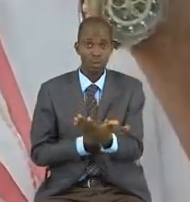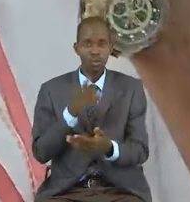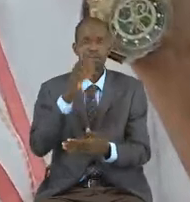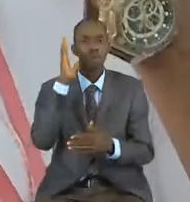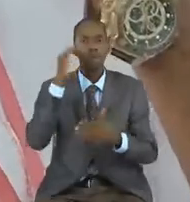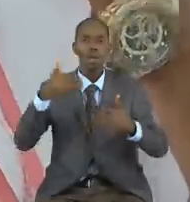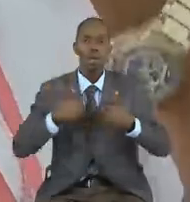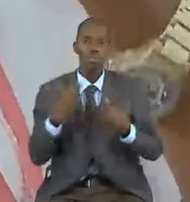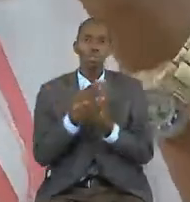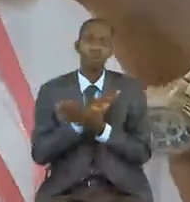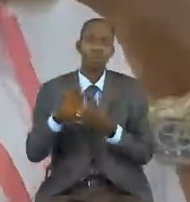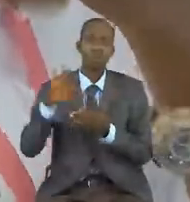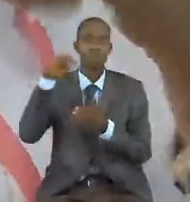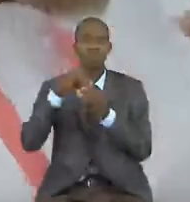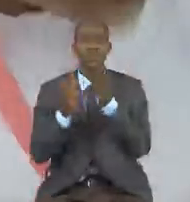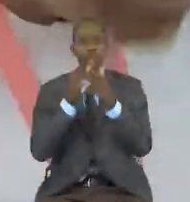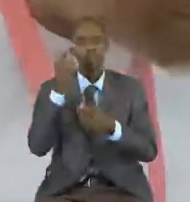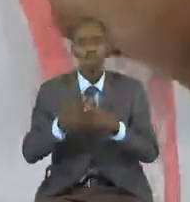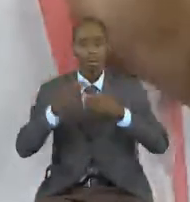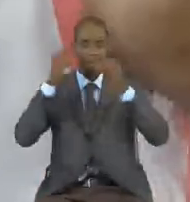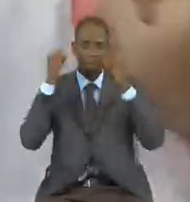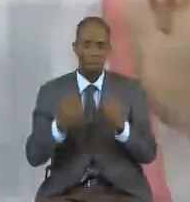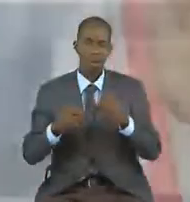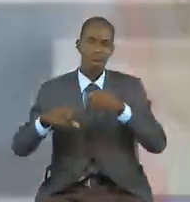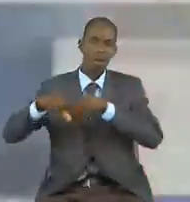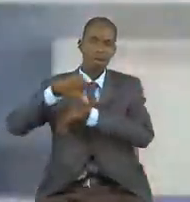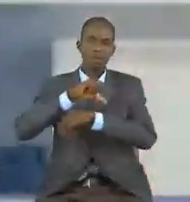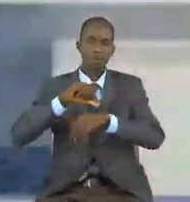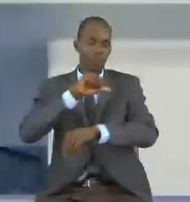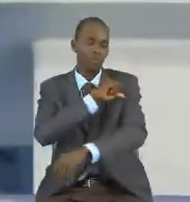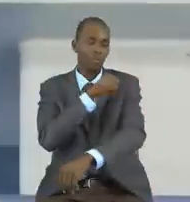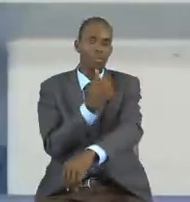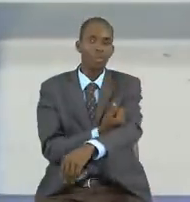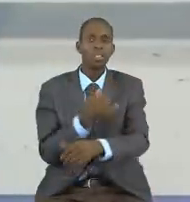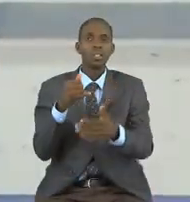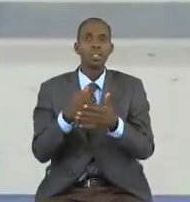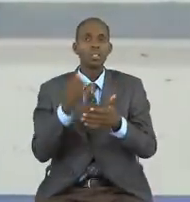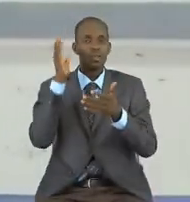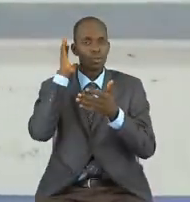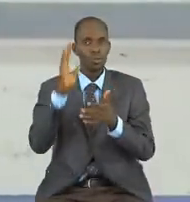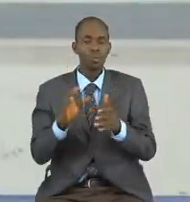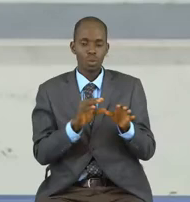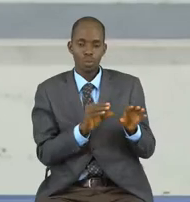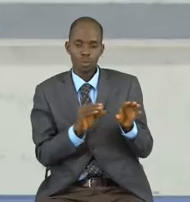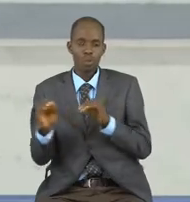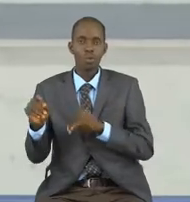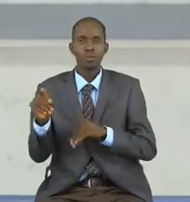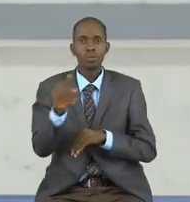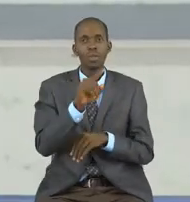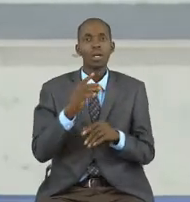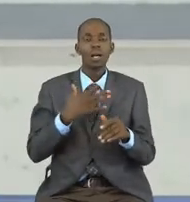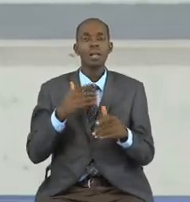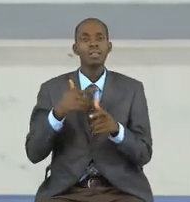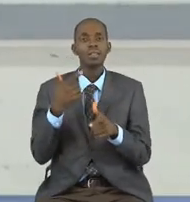Power, anointing, authority. It will drive you, and then you